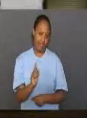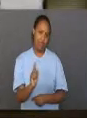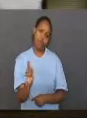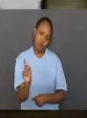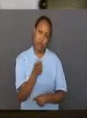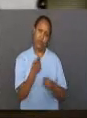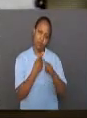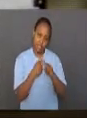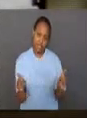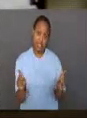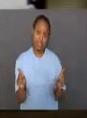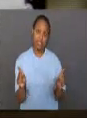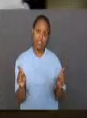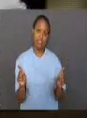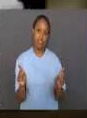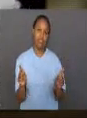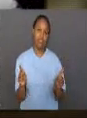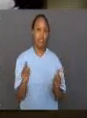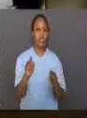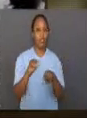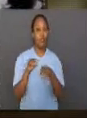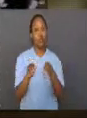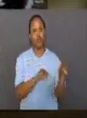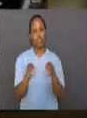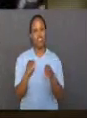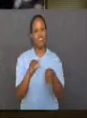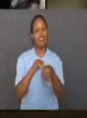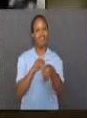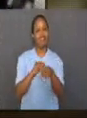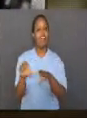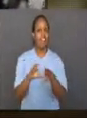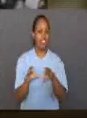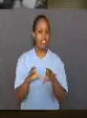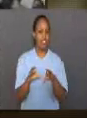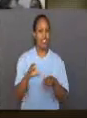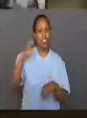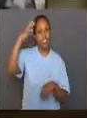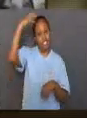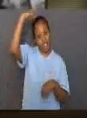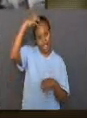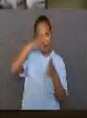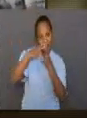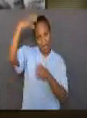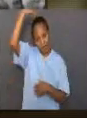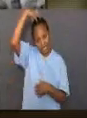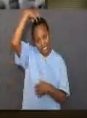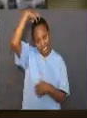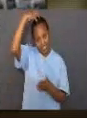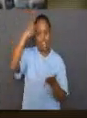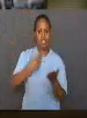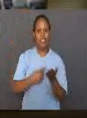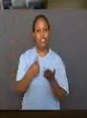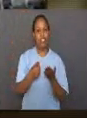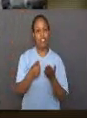to bring about a movement that forced the American government to acknowledge